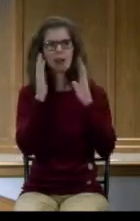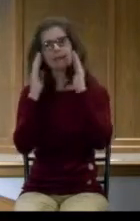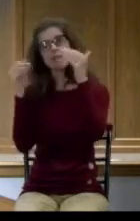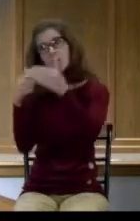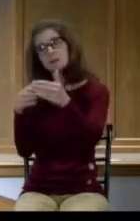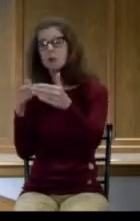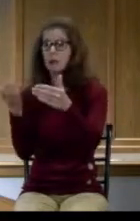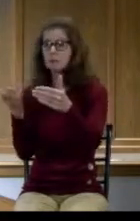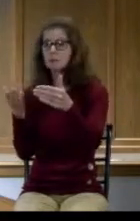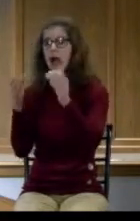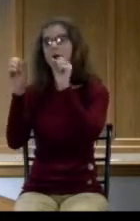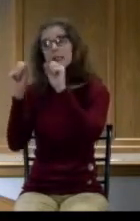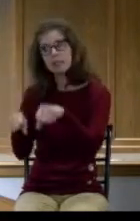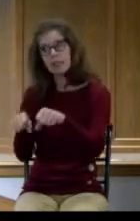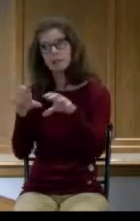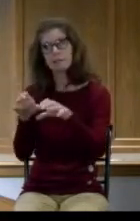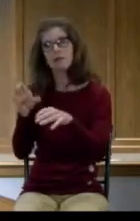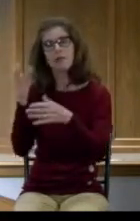can do.